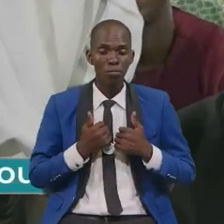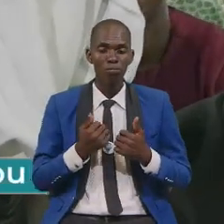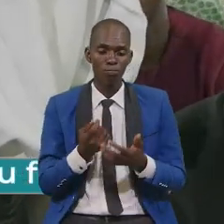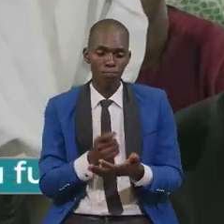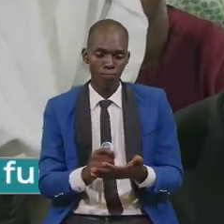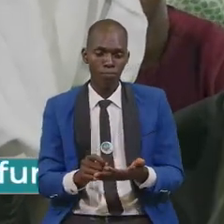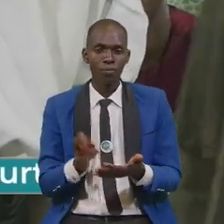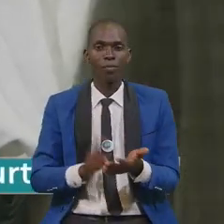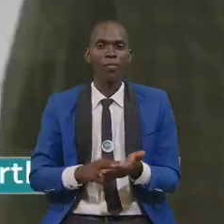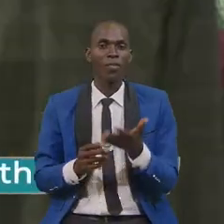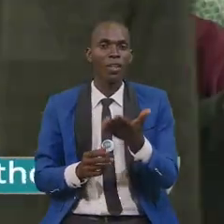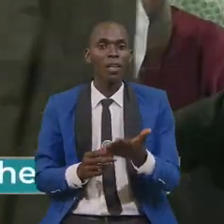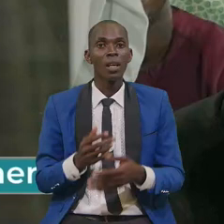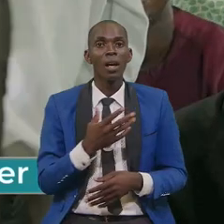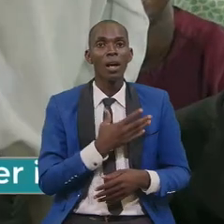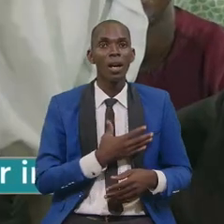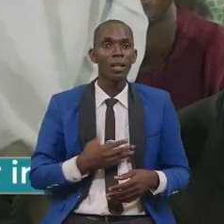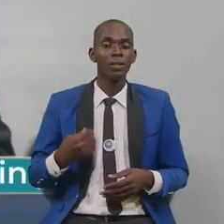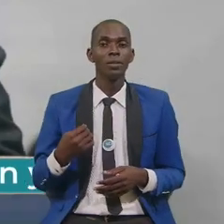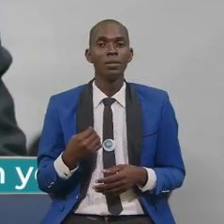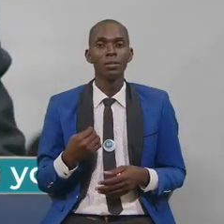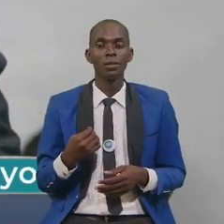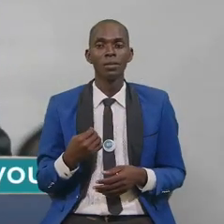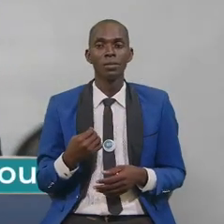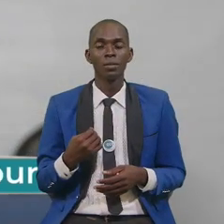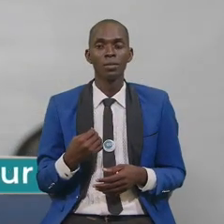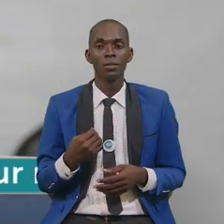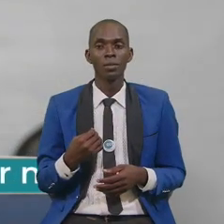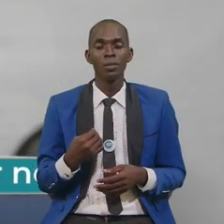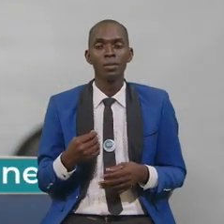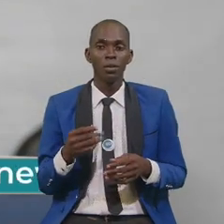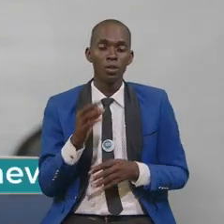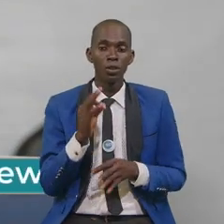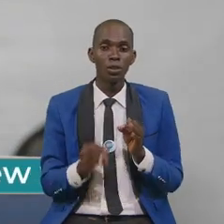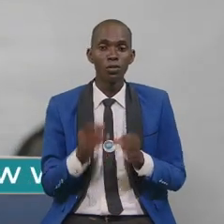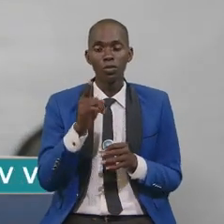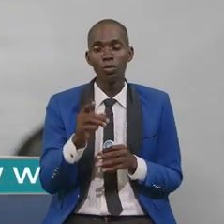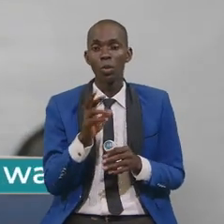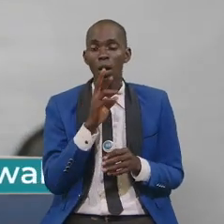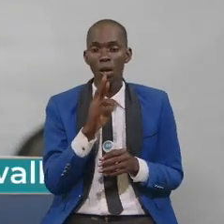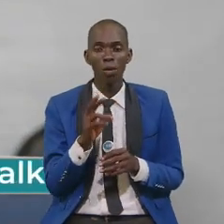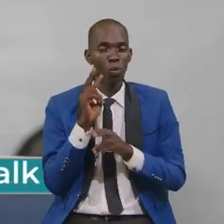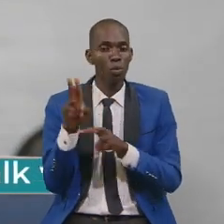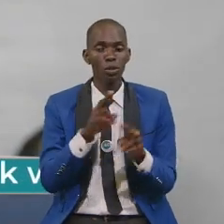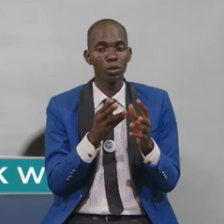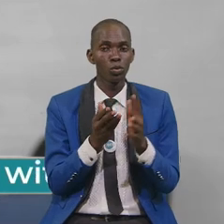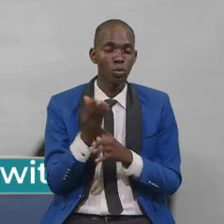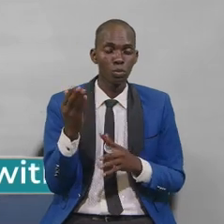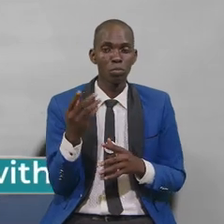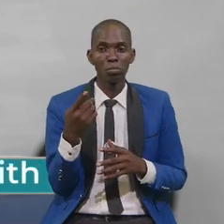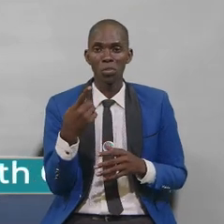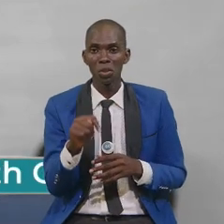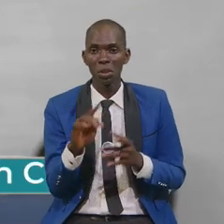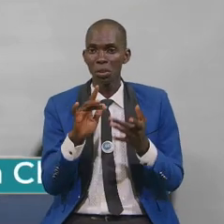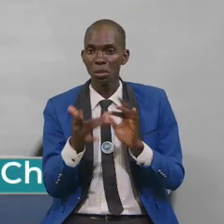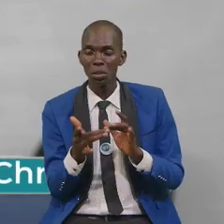you're online, please respond to the number scrolling on the screen, so we'll be able to